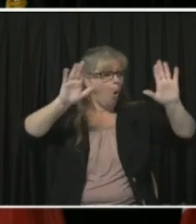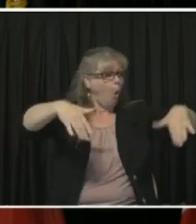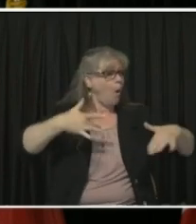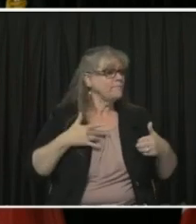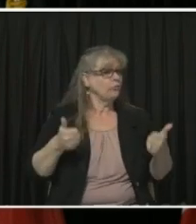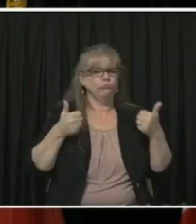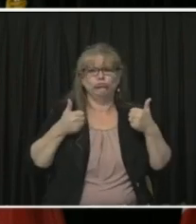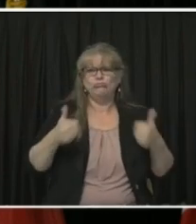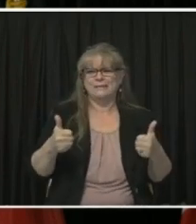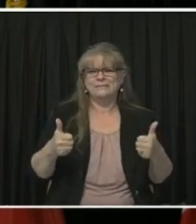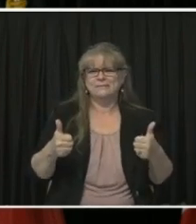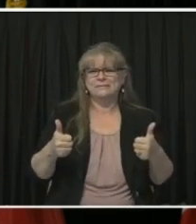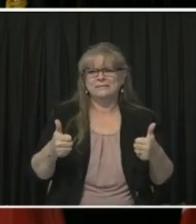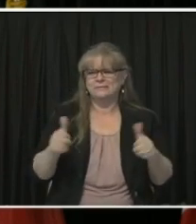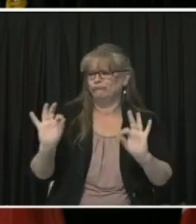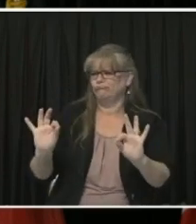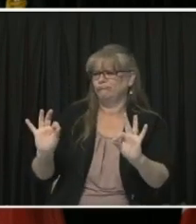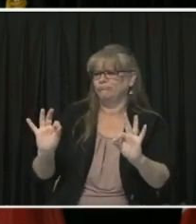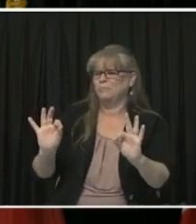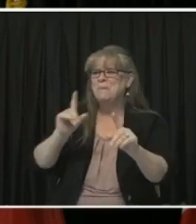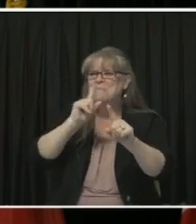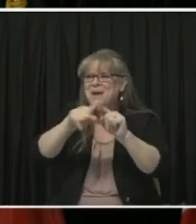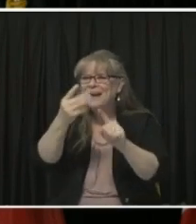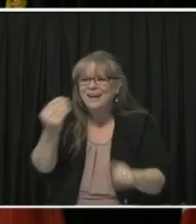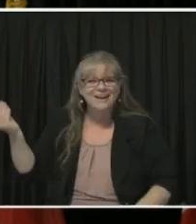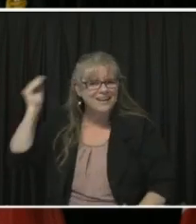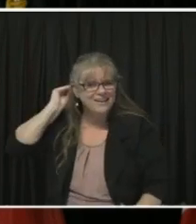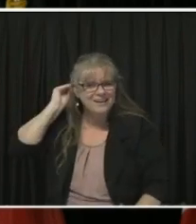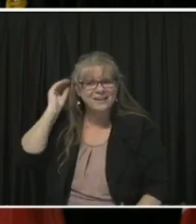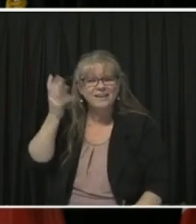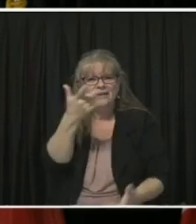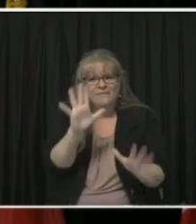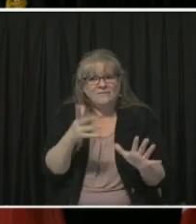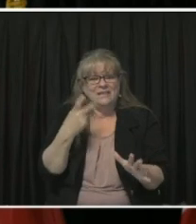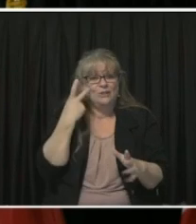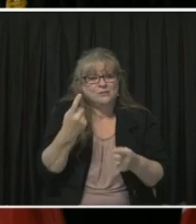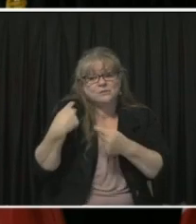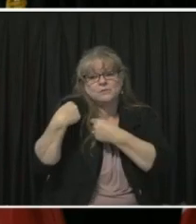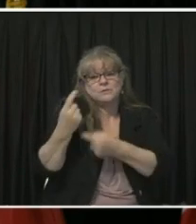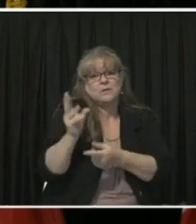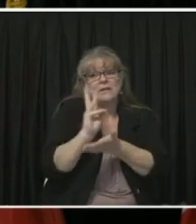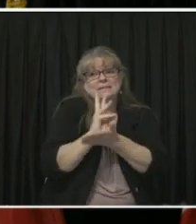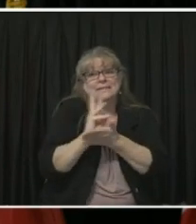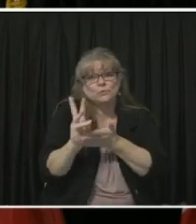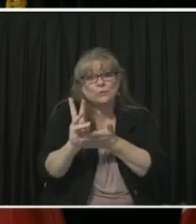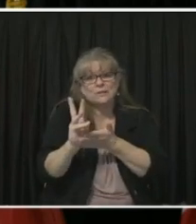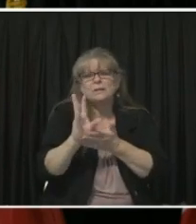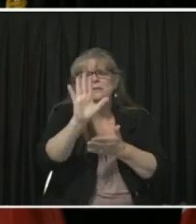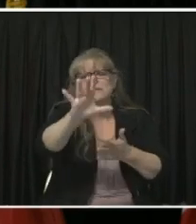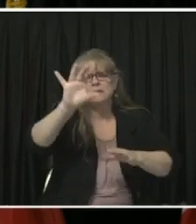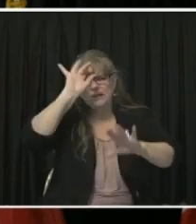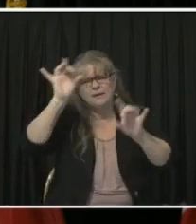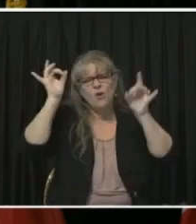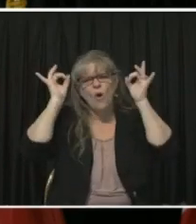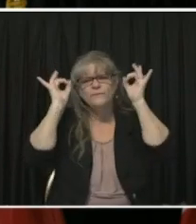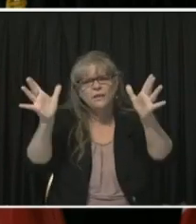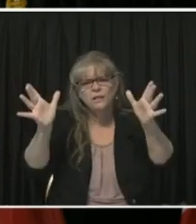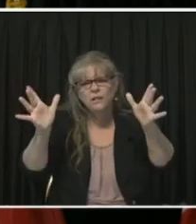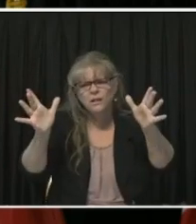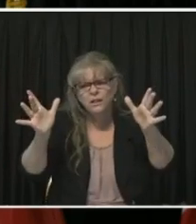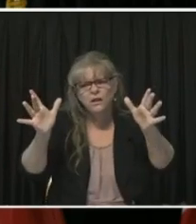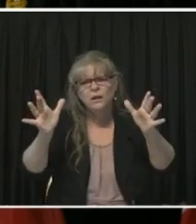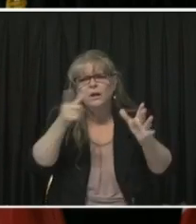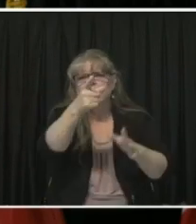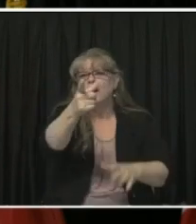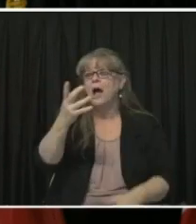intense fear that we've experienced over the past 6 weeks. As the weather warms and we transition to the safer at home